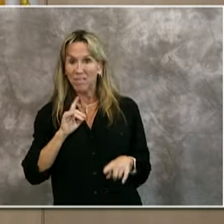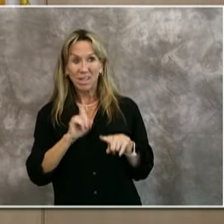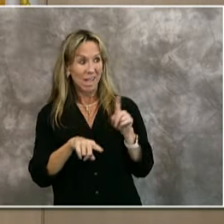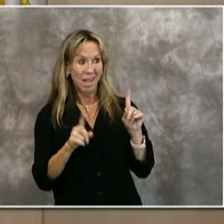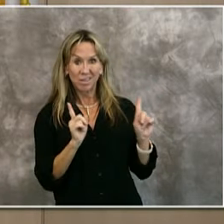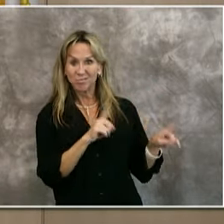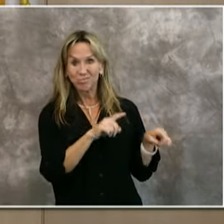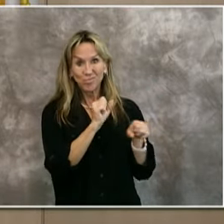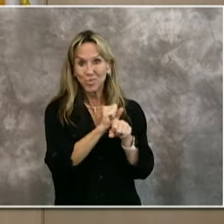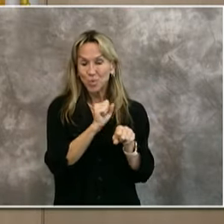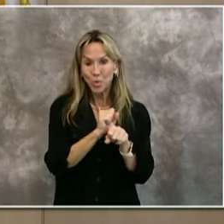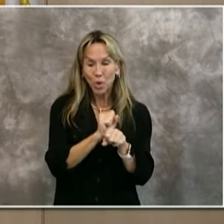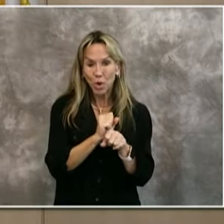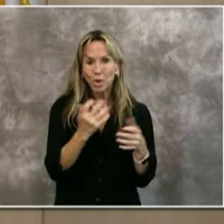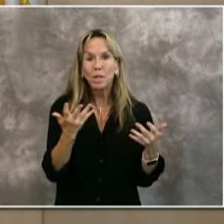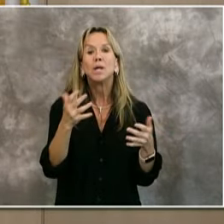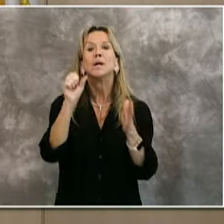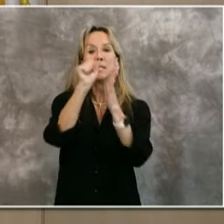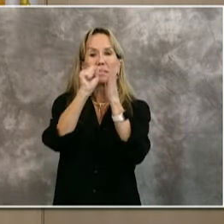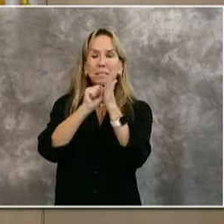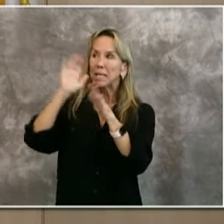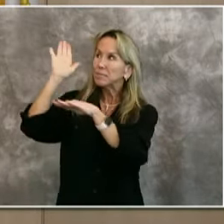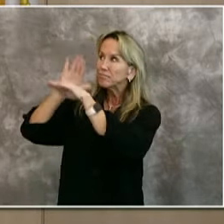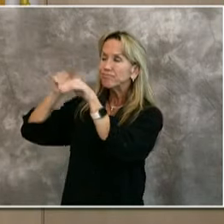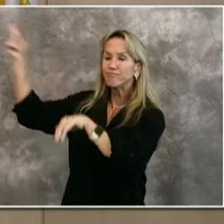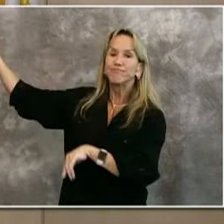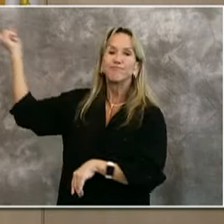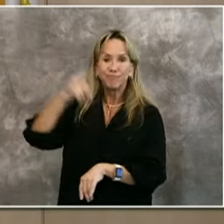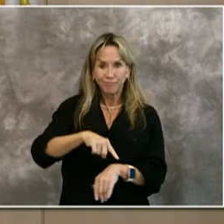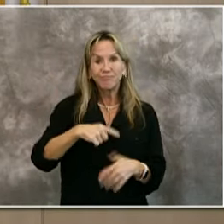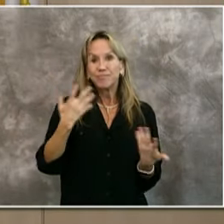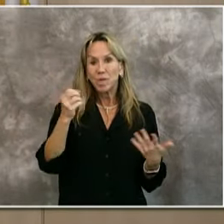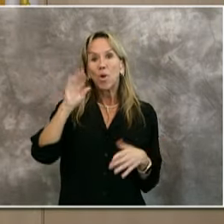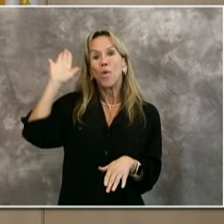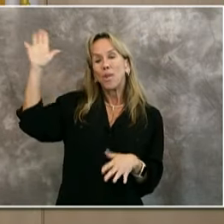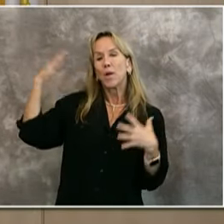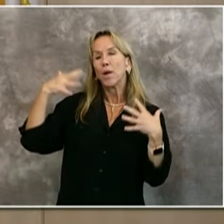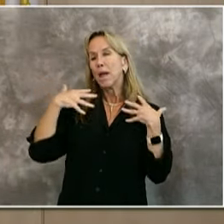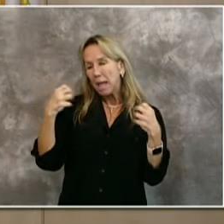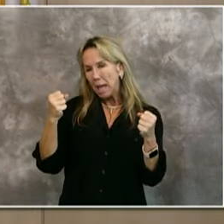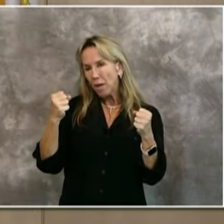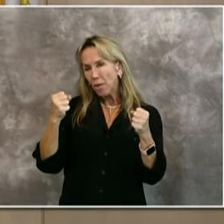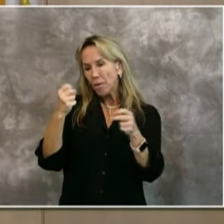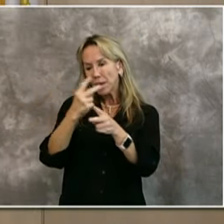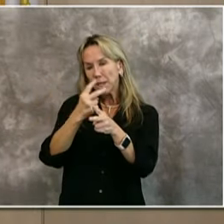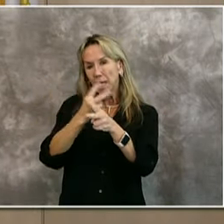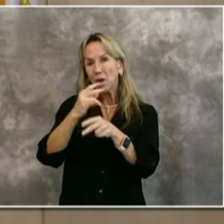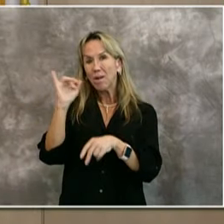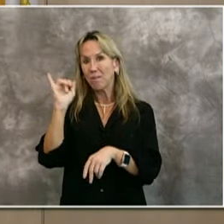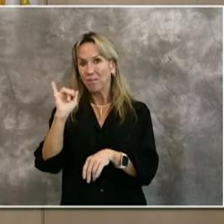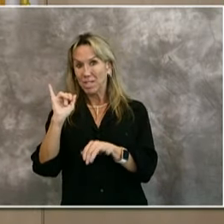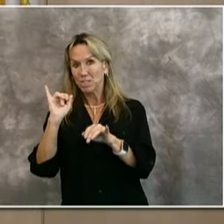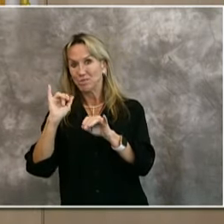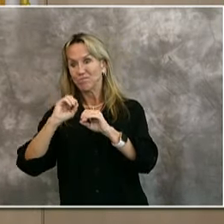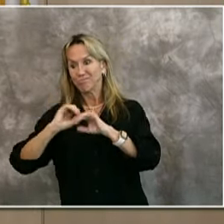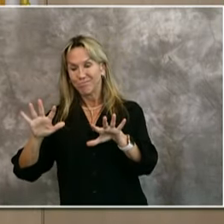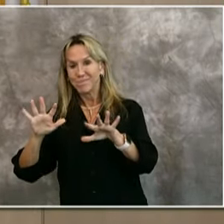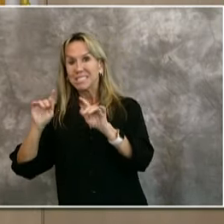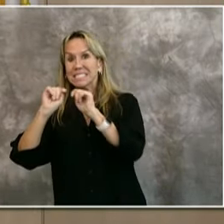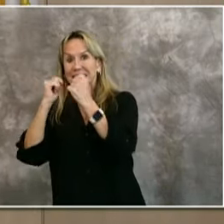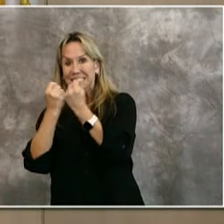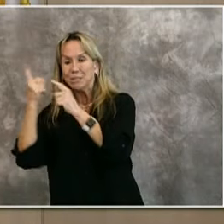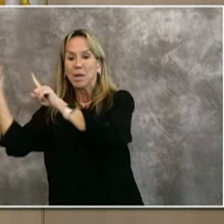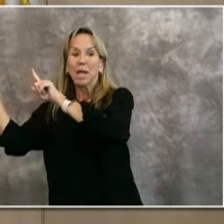continue working, we get the state involved, and their healthcare associated infection team comes down, and they also conduct